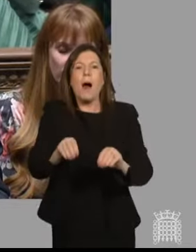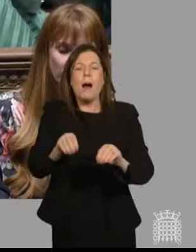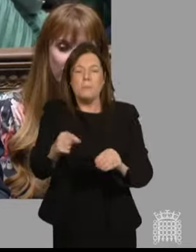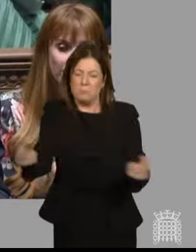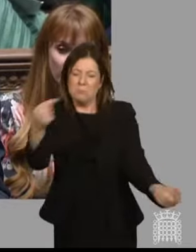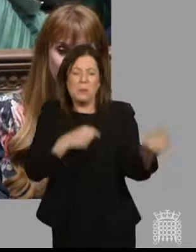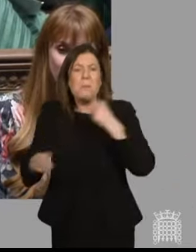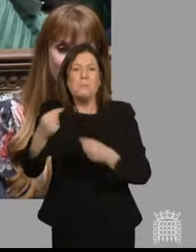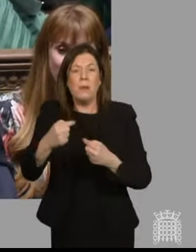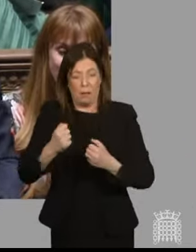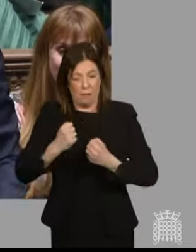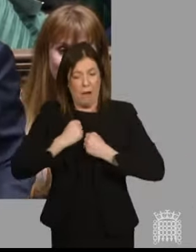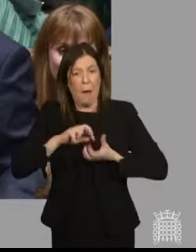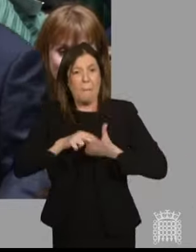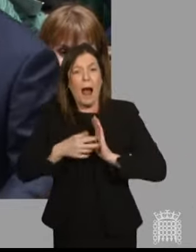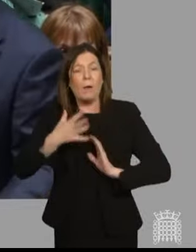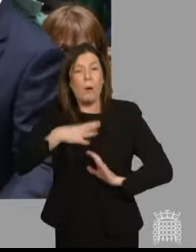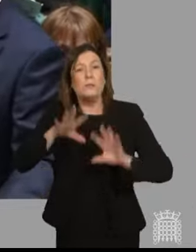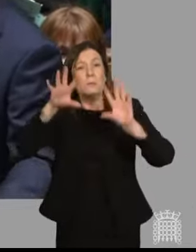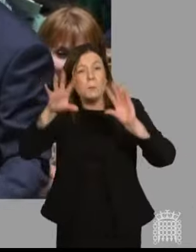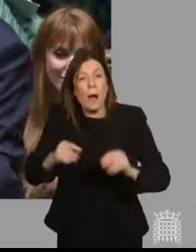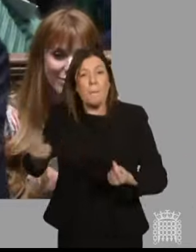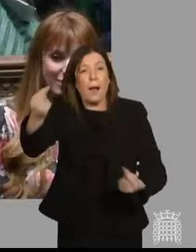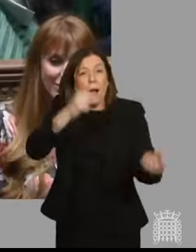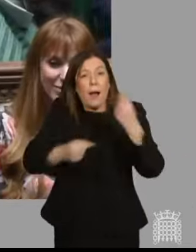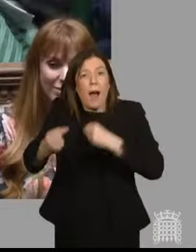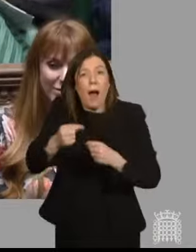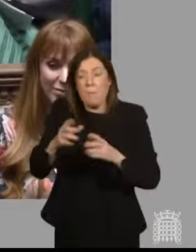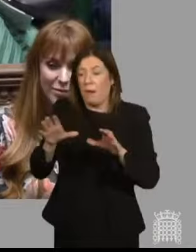I believe in it. But,